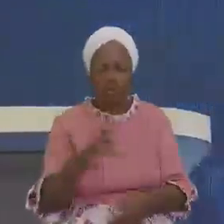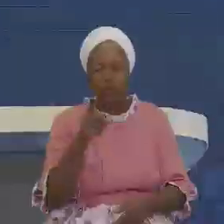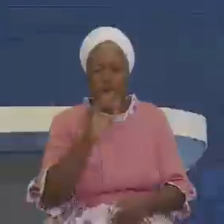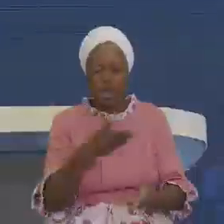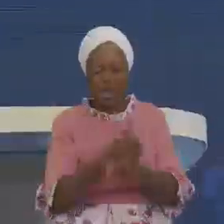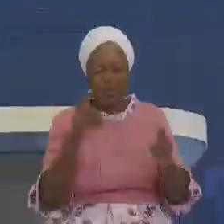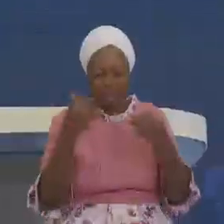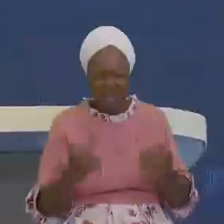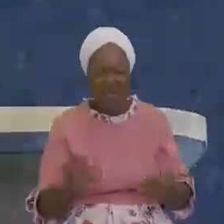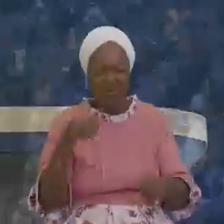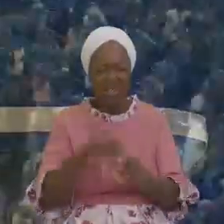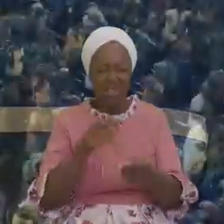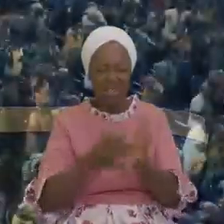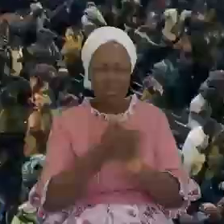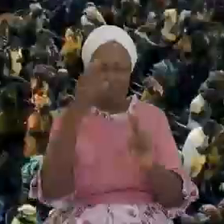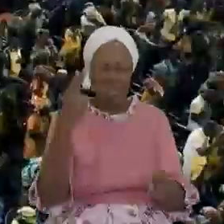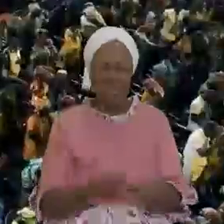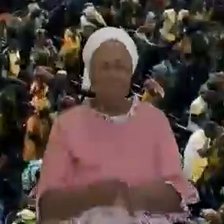in Jesus' name.